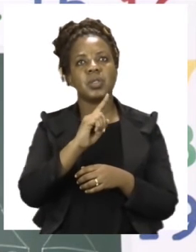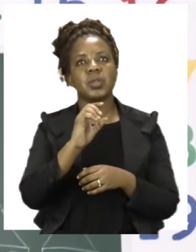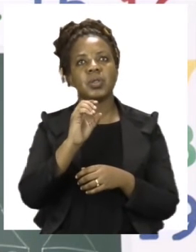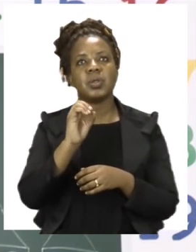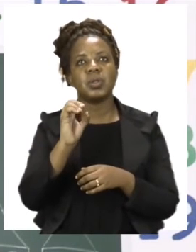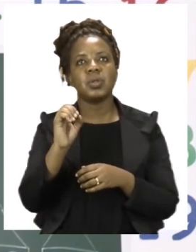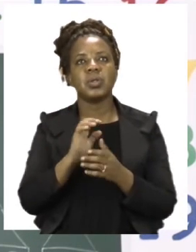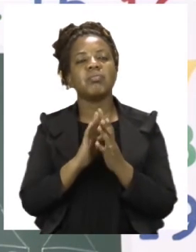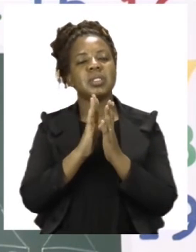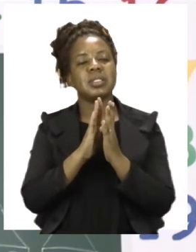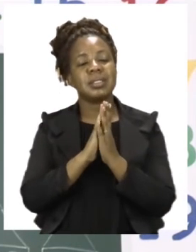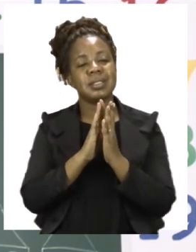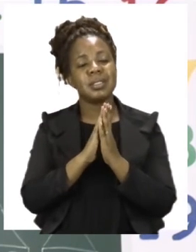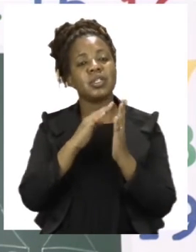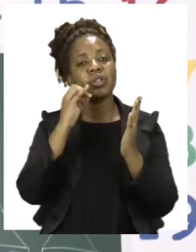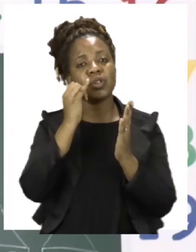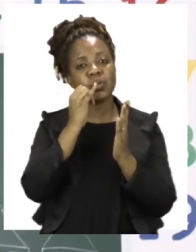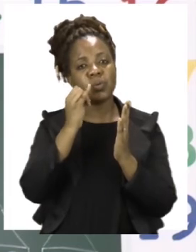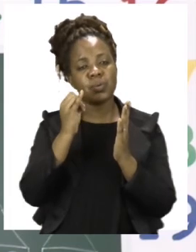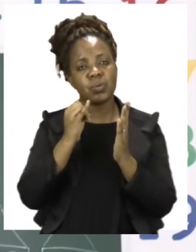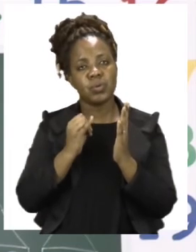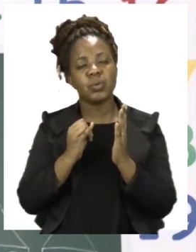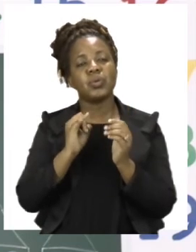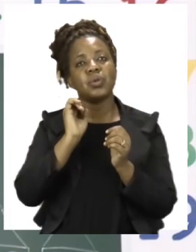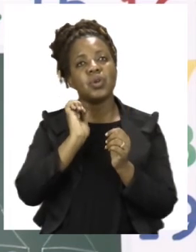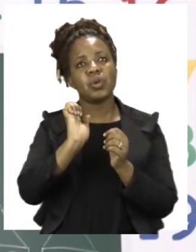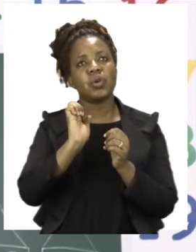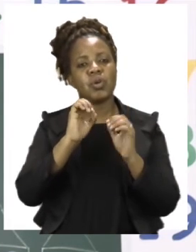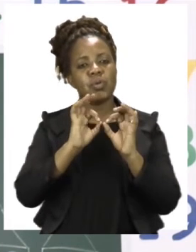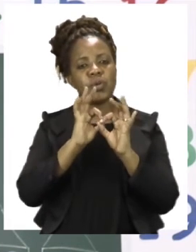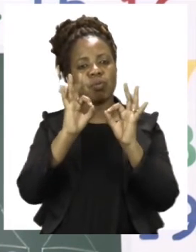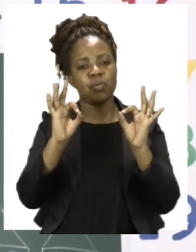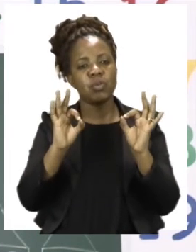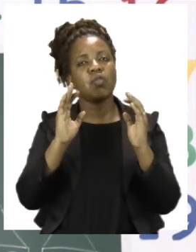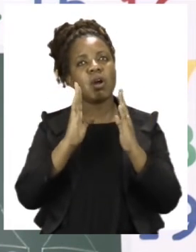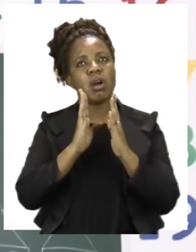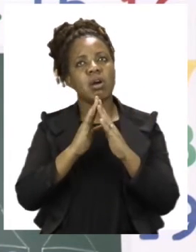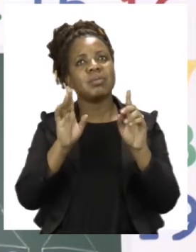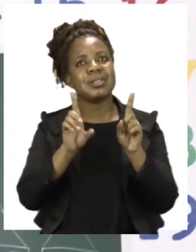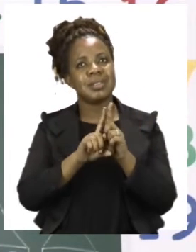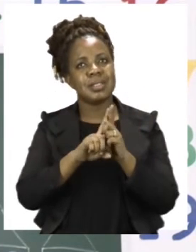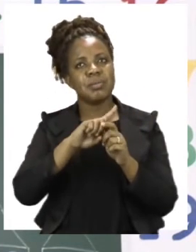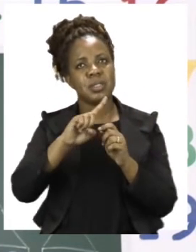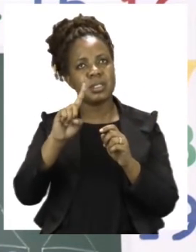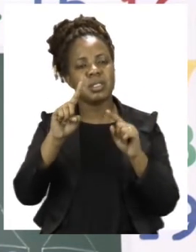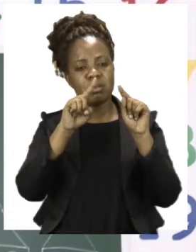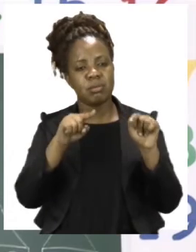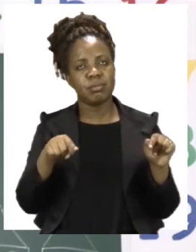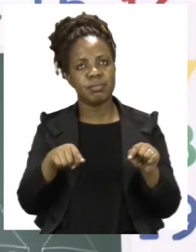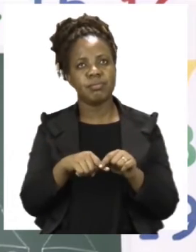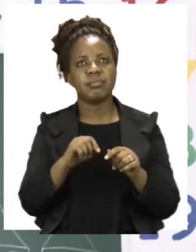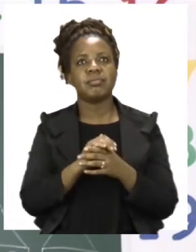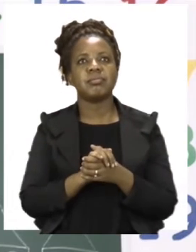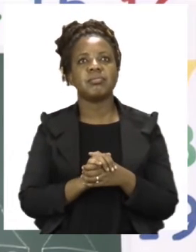draw your beautiful houses and use your decade numbers to try and get your answers. Remember,